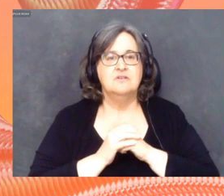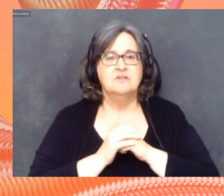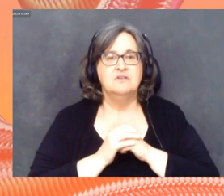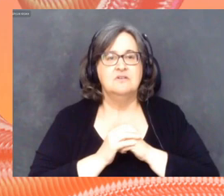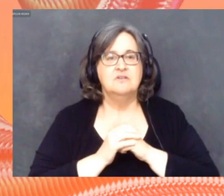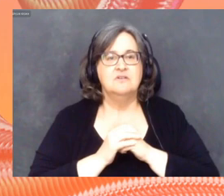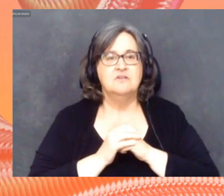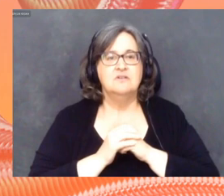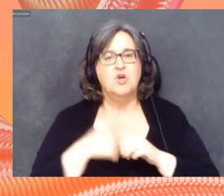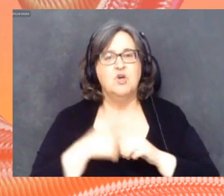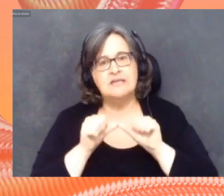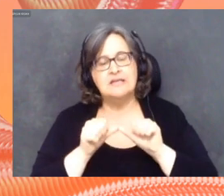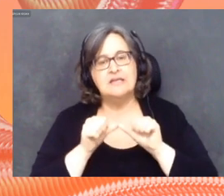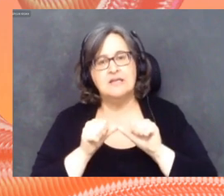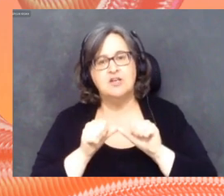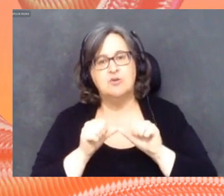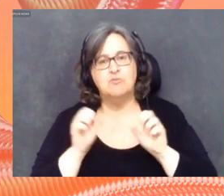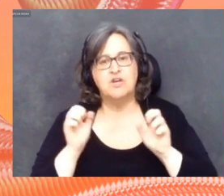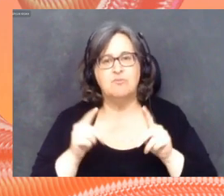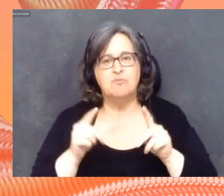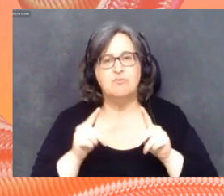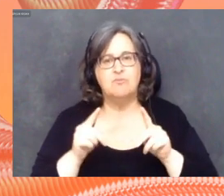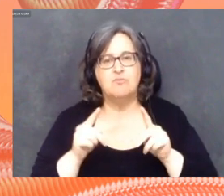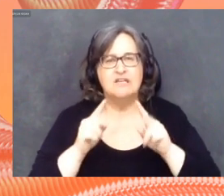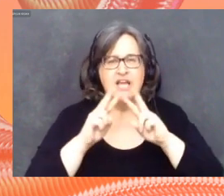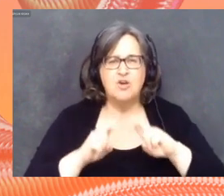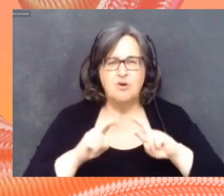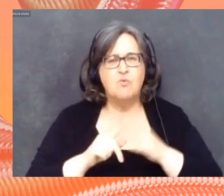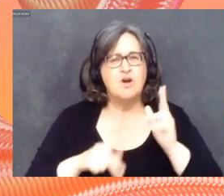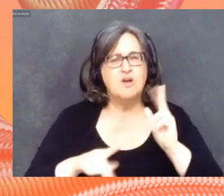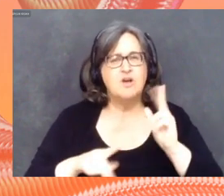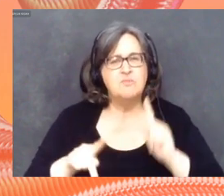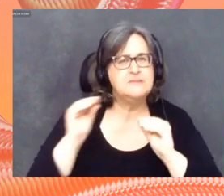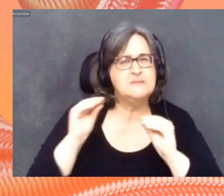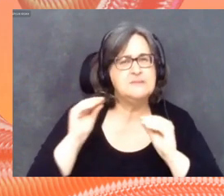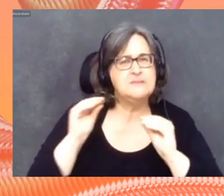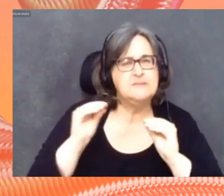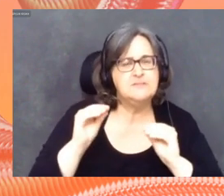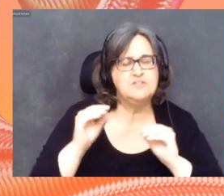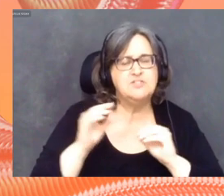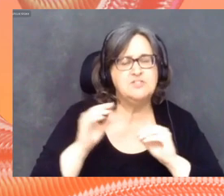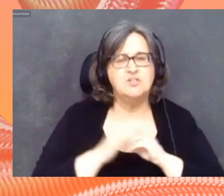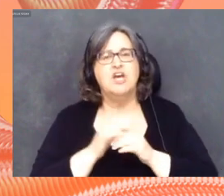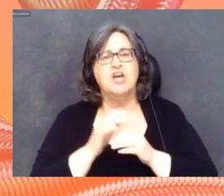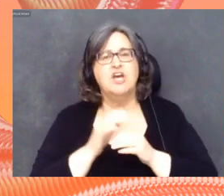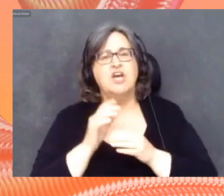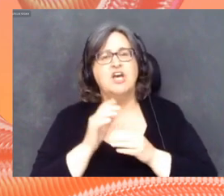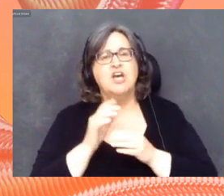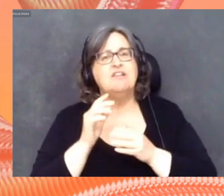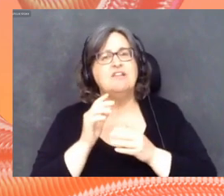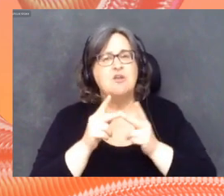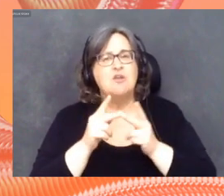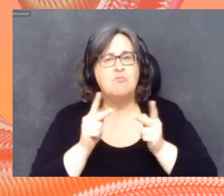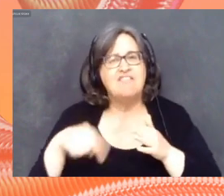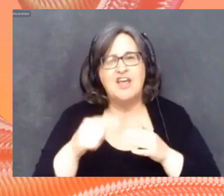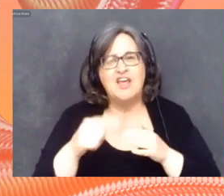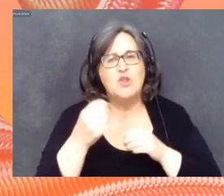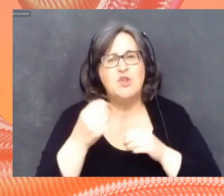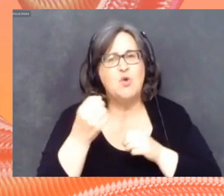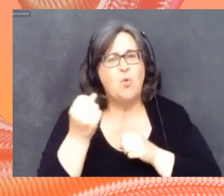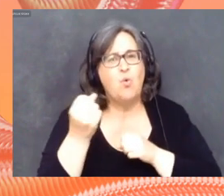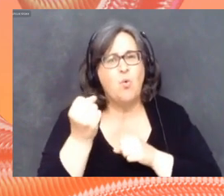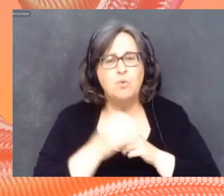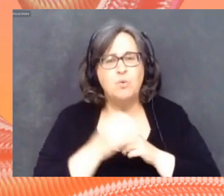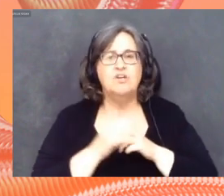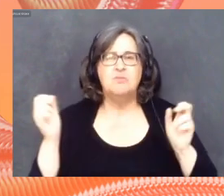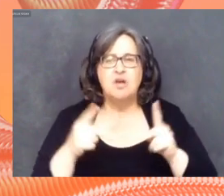back and unpacking what they teach and keep coming back to the place that they hold and keep coming back when we get tired